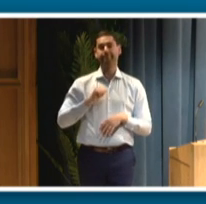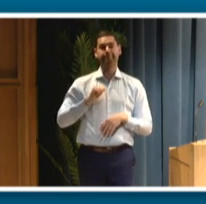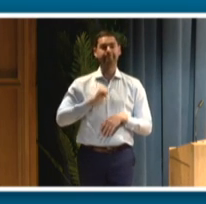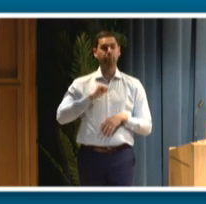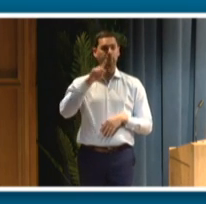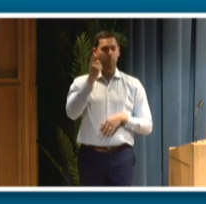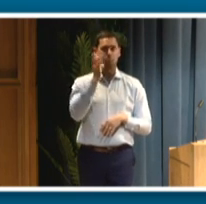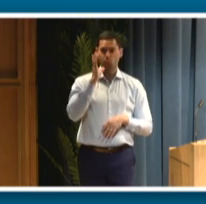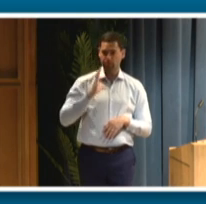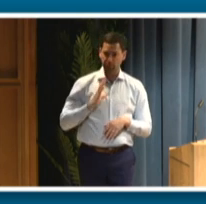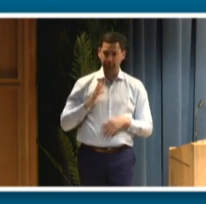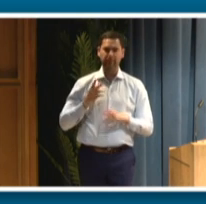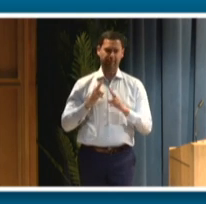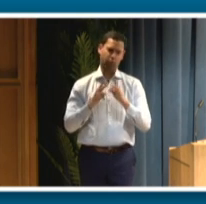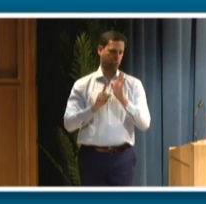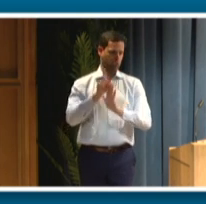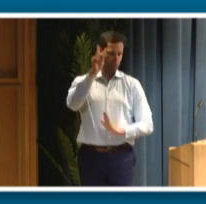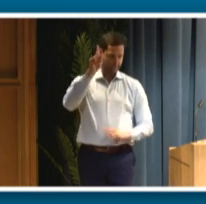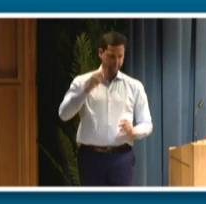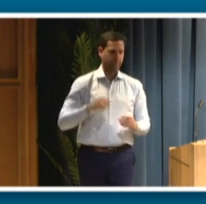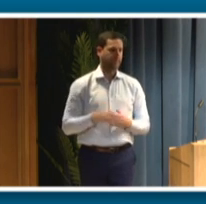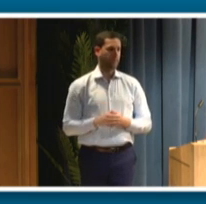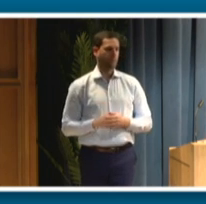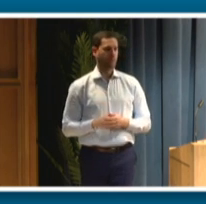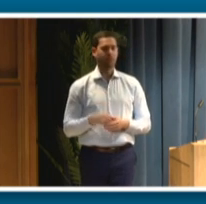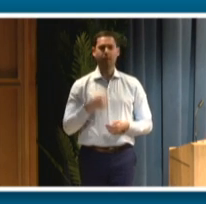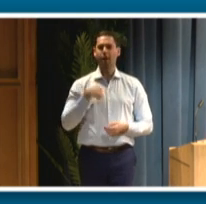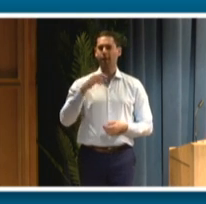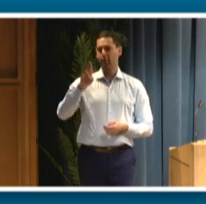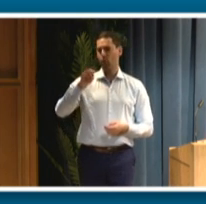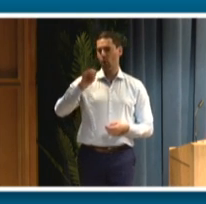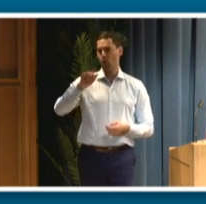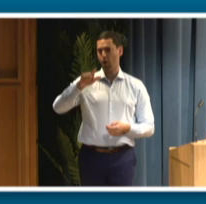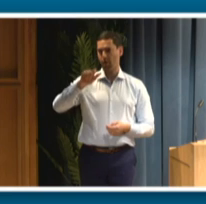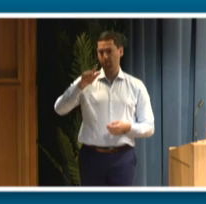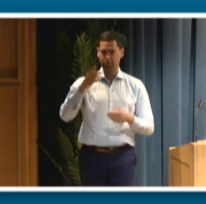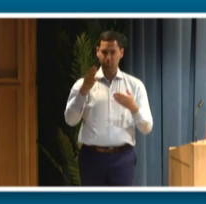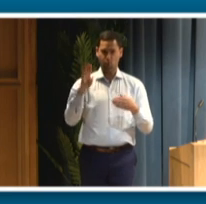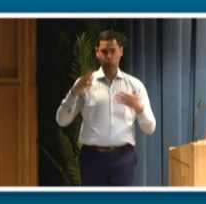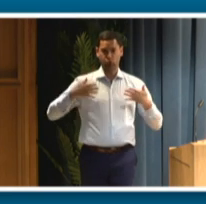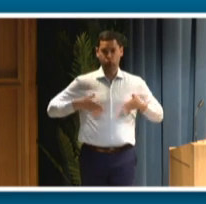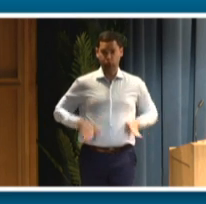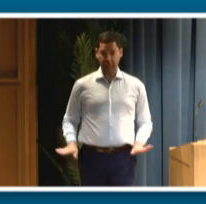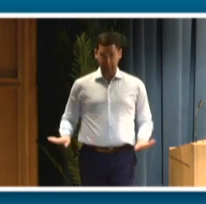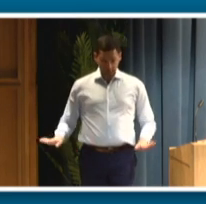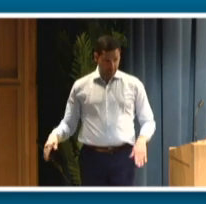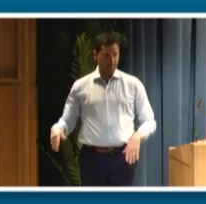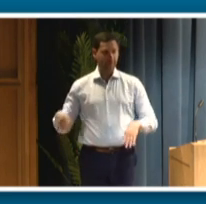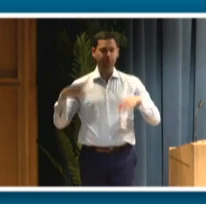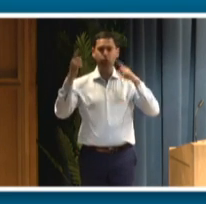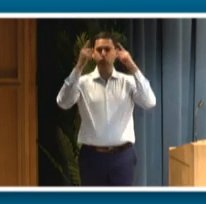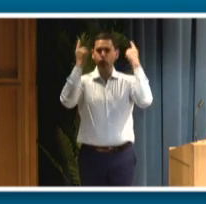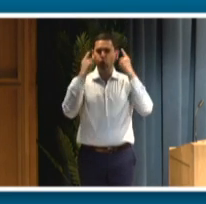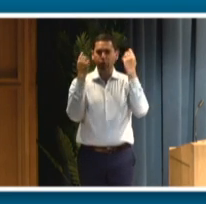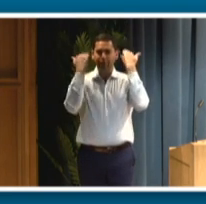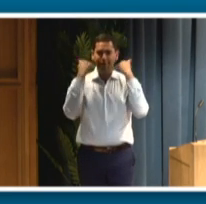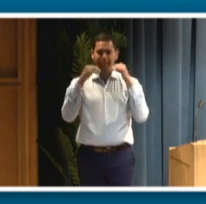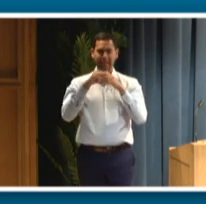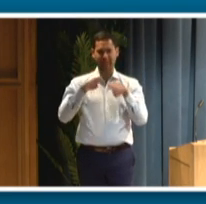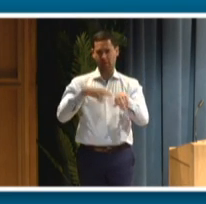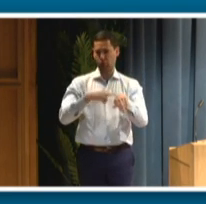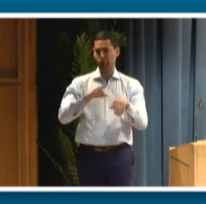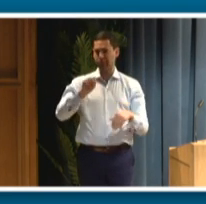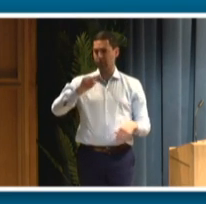woman. I'm very tall. I have on a royal blue dress. My hair is short and curly in a natural style.